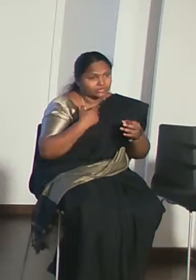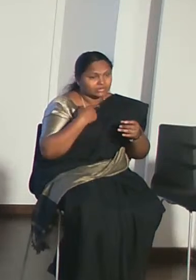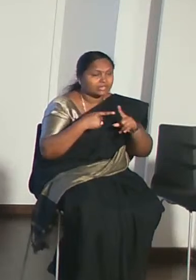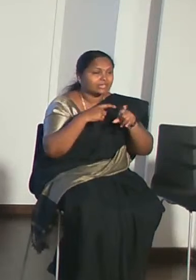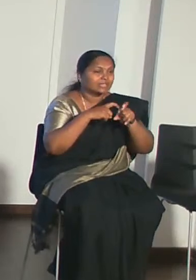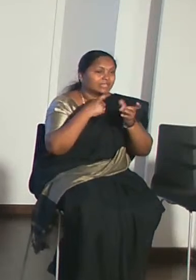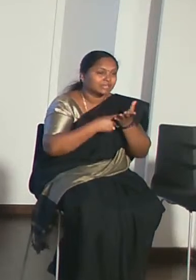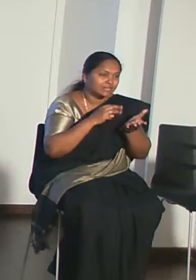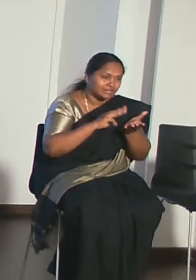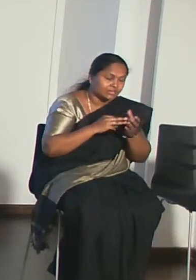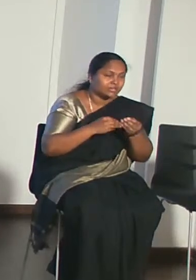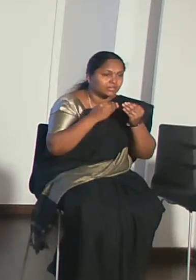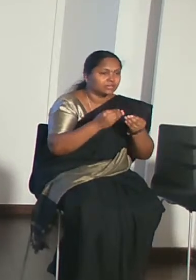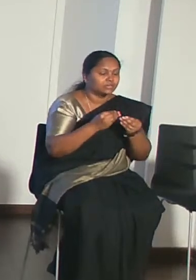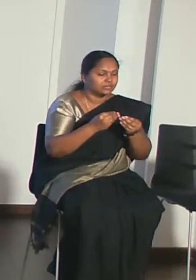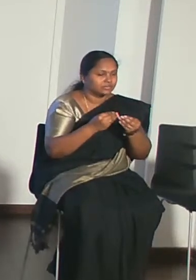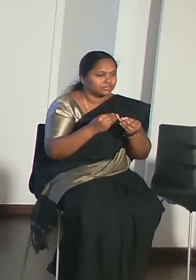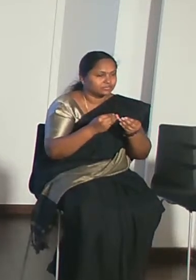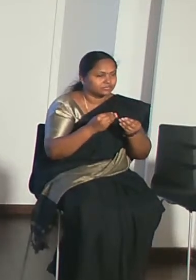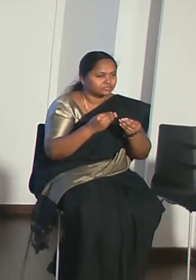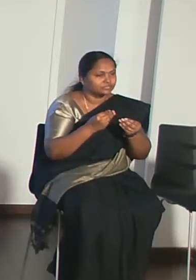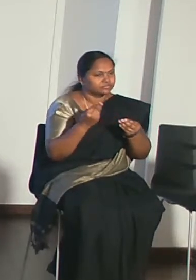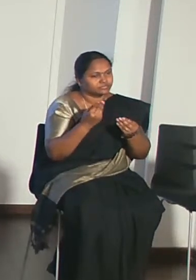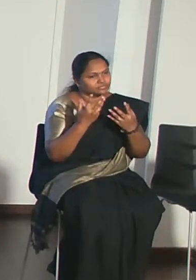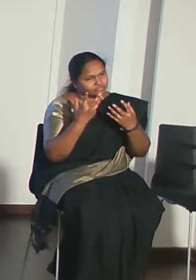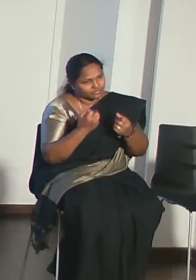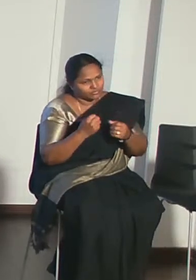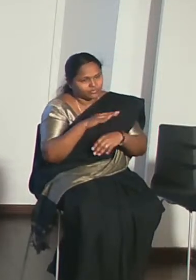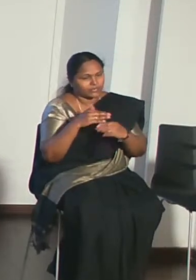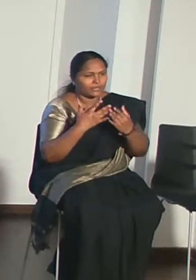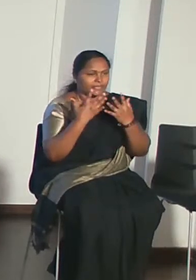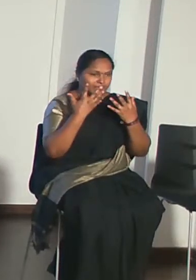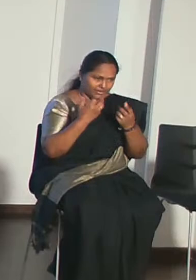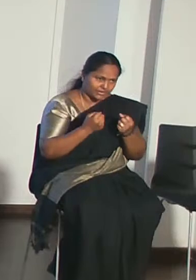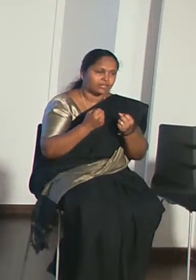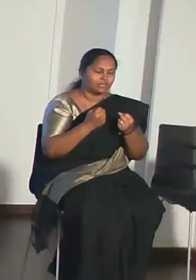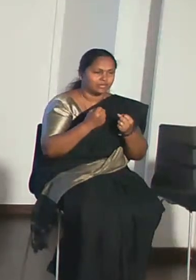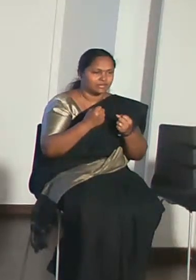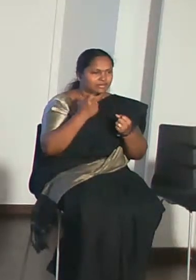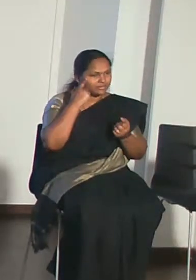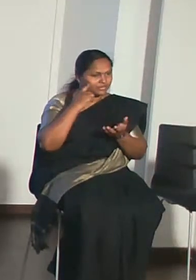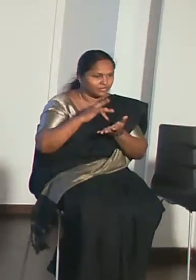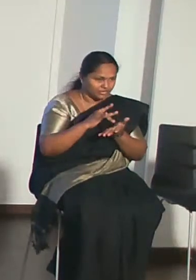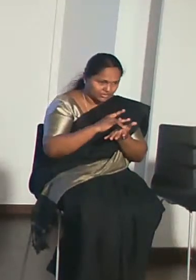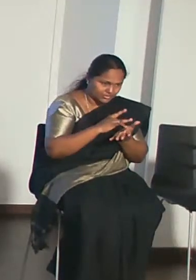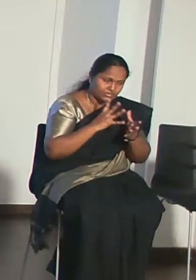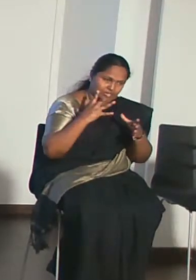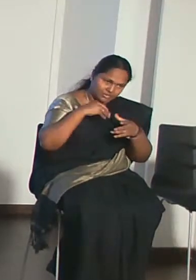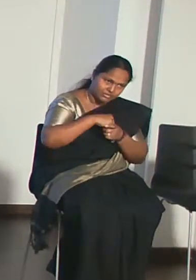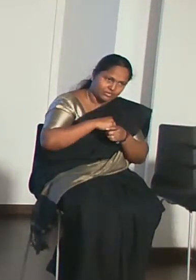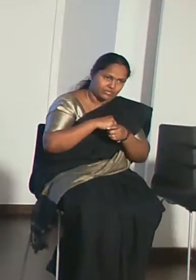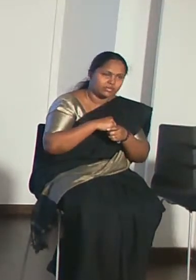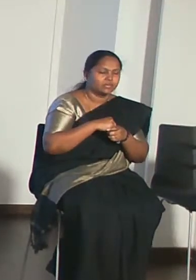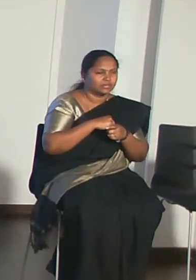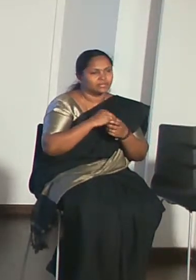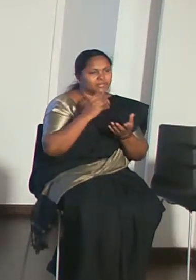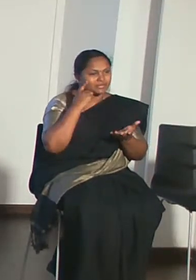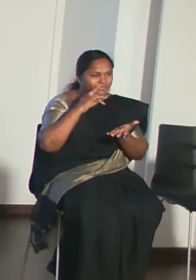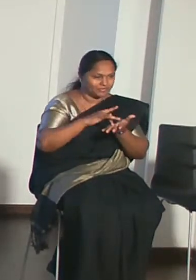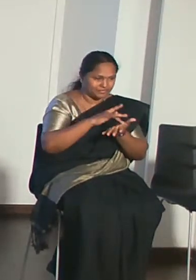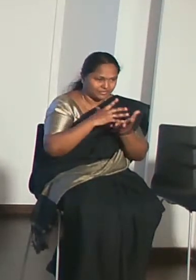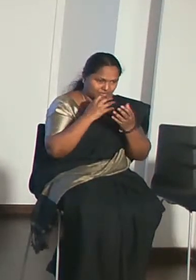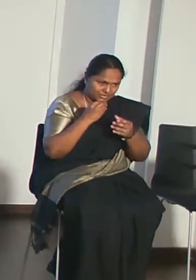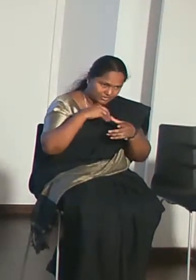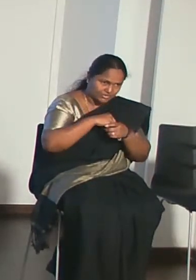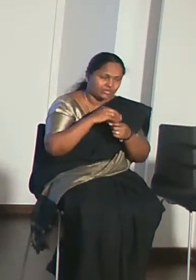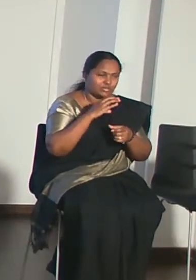thing into a blackboard as a gesture. So the whole archive is like a blackboard. Walls are all painted black. There's